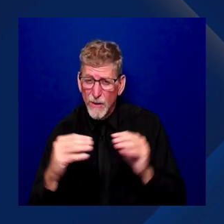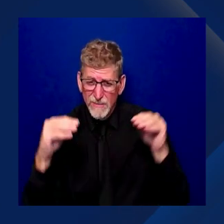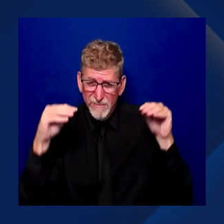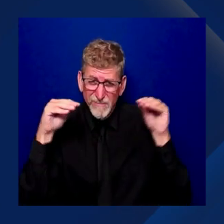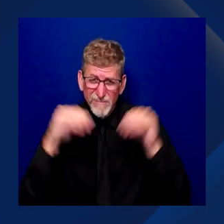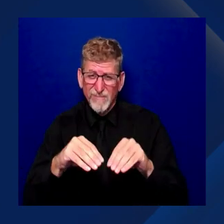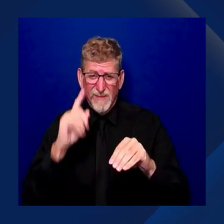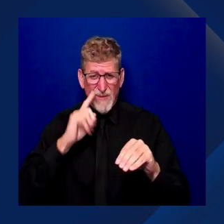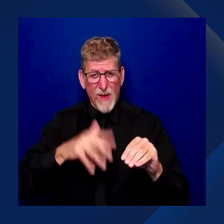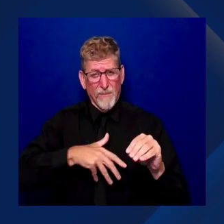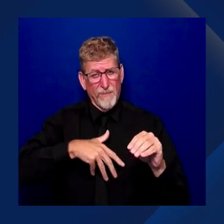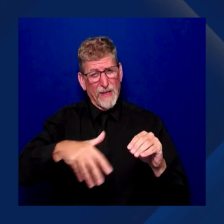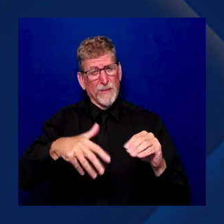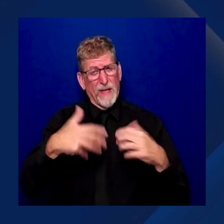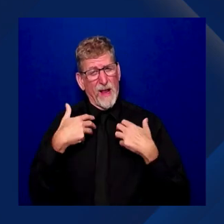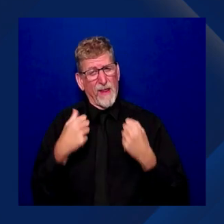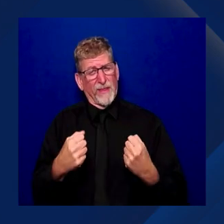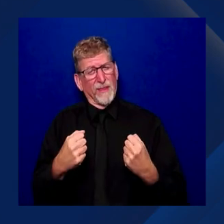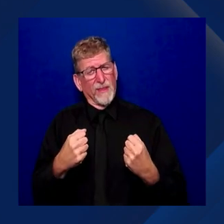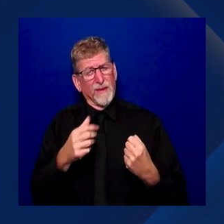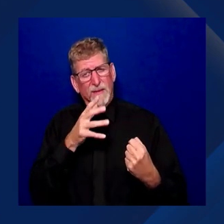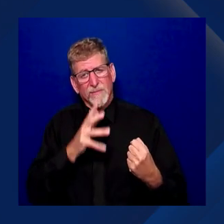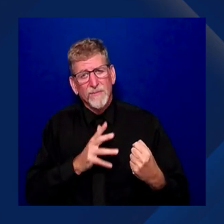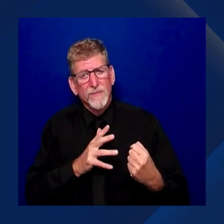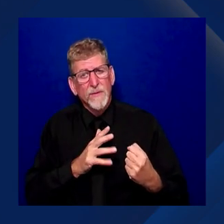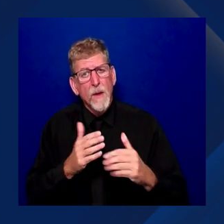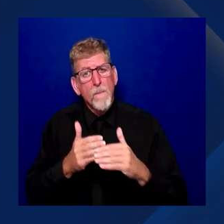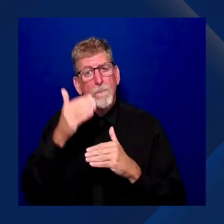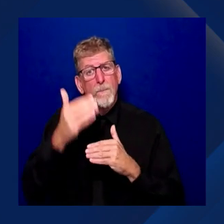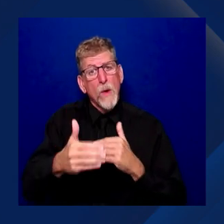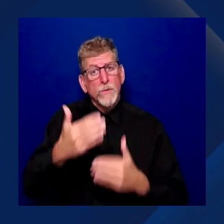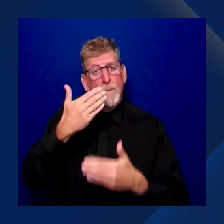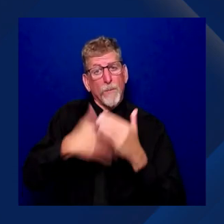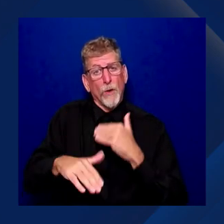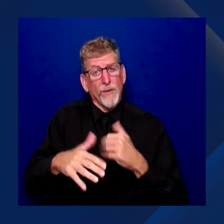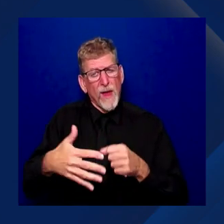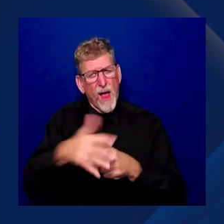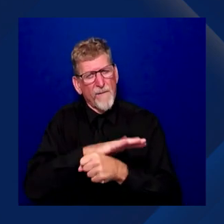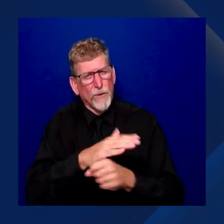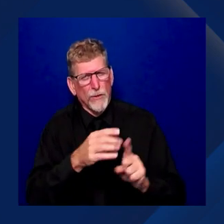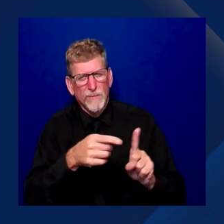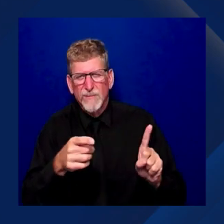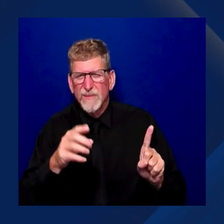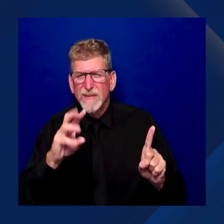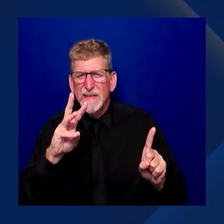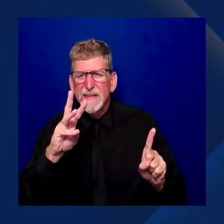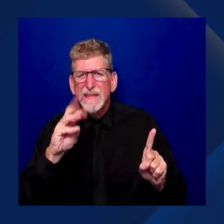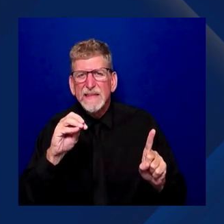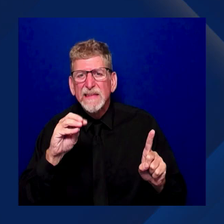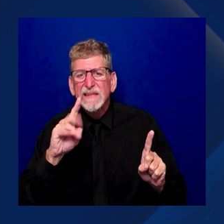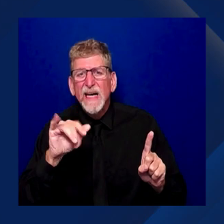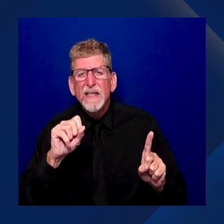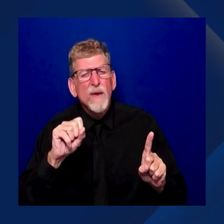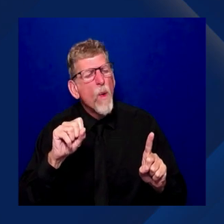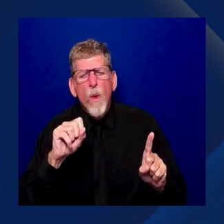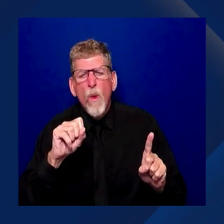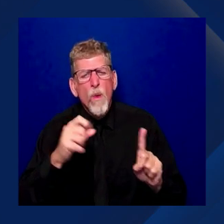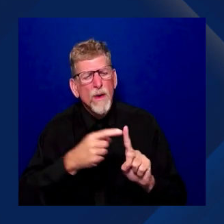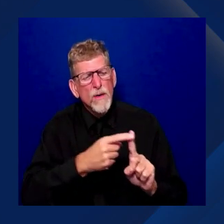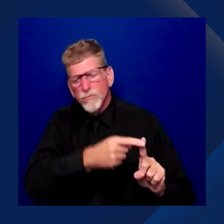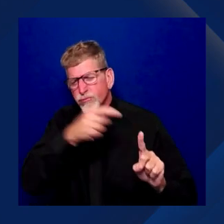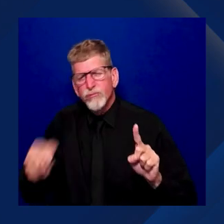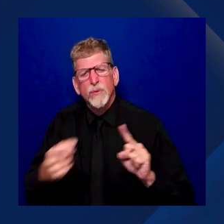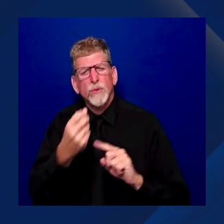for 60 days after delivery, but for that entire critical first year. It would invest in everything